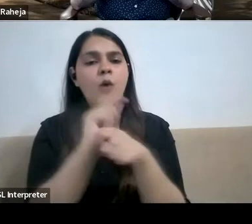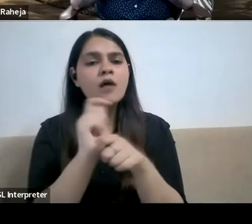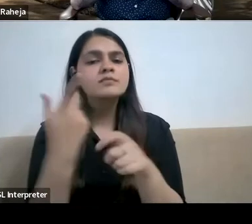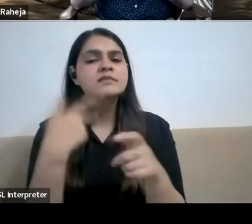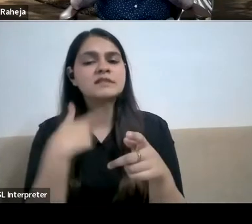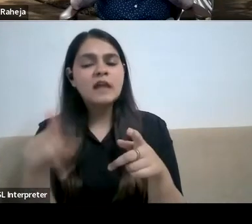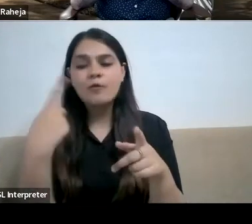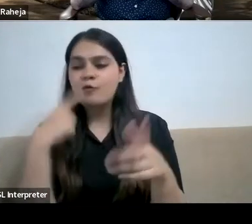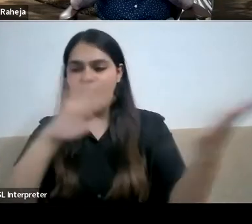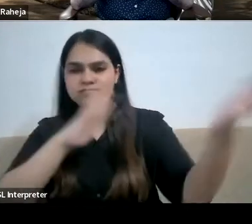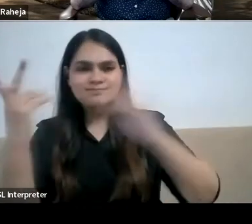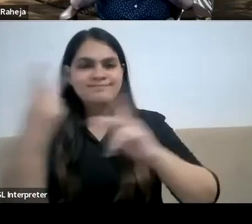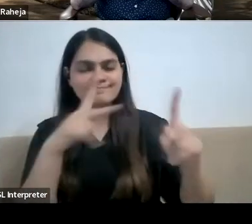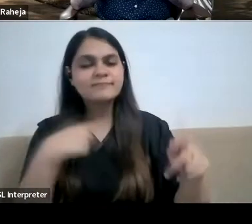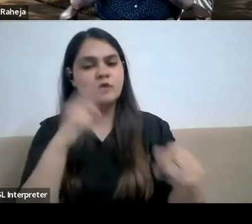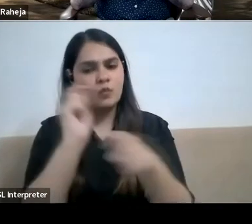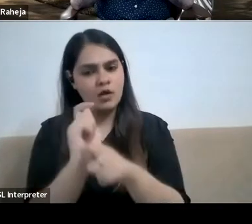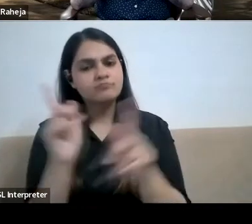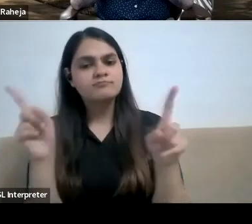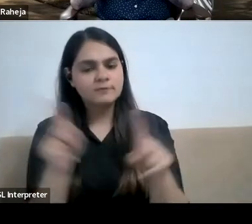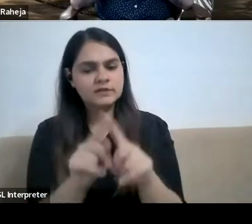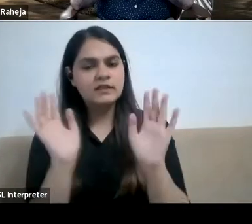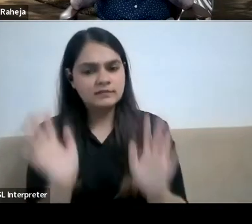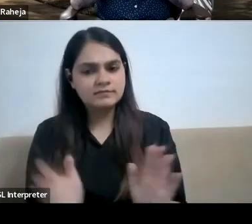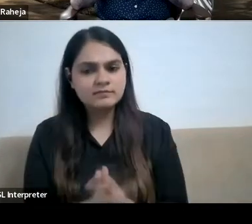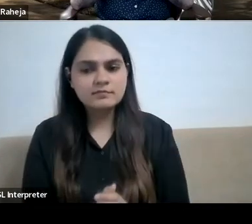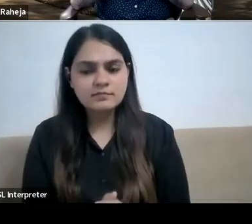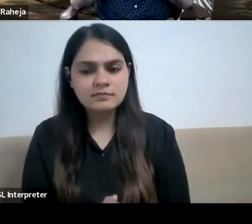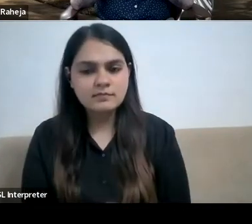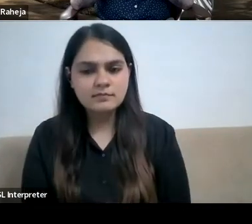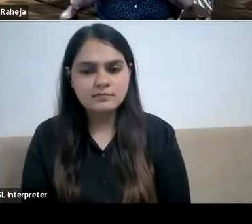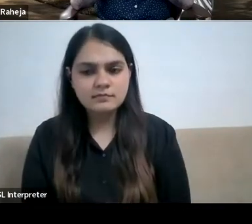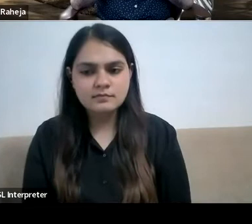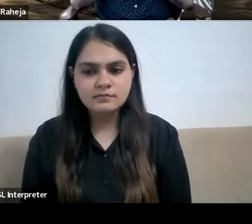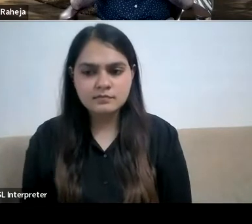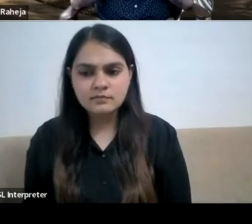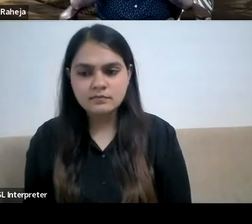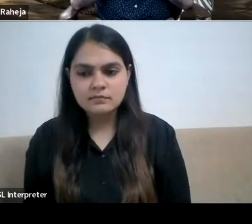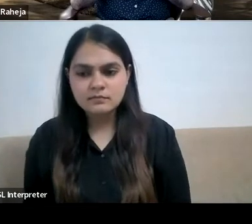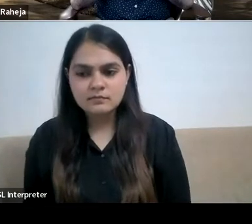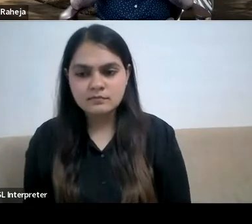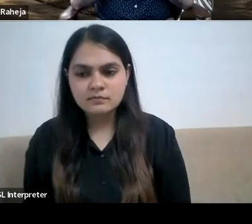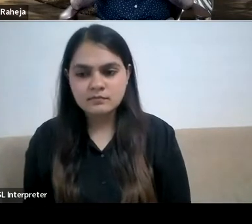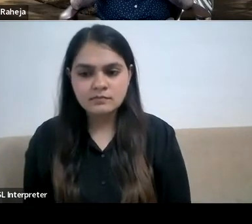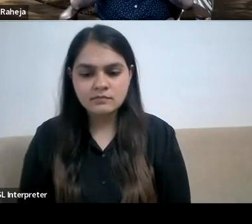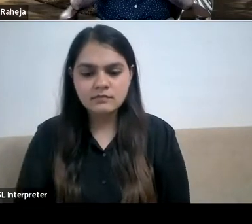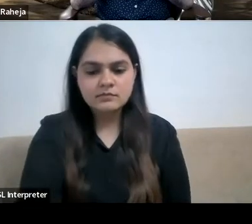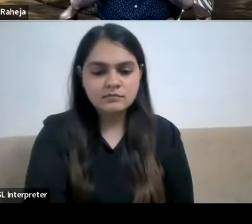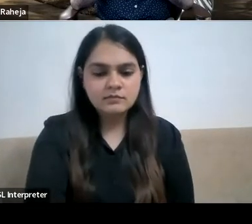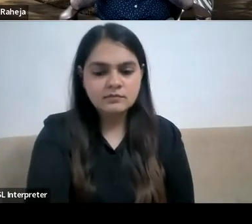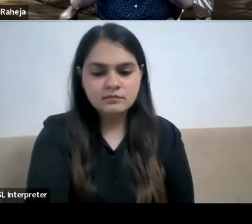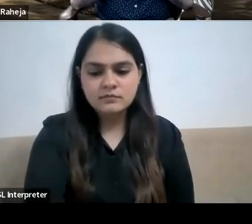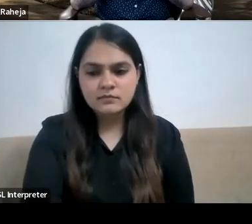engineer by qualification. I worked with human rights, animal rights, environmental